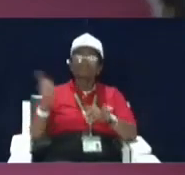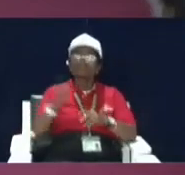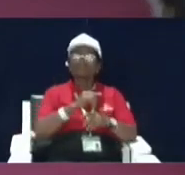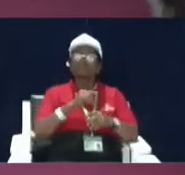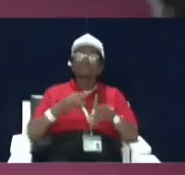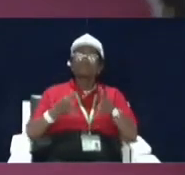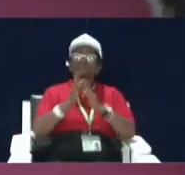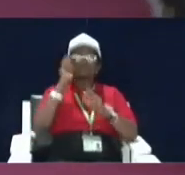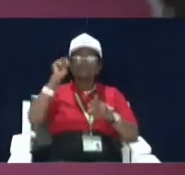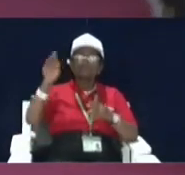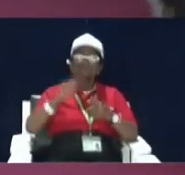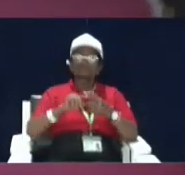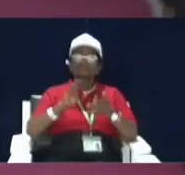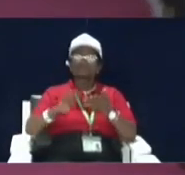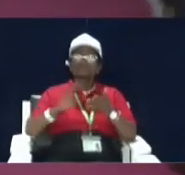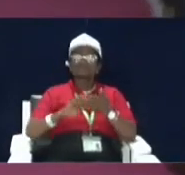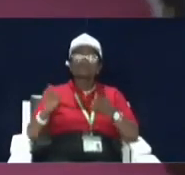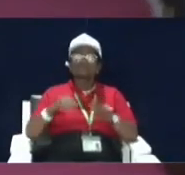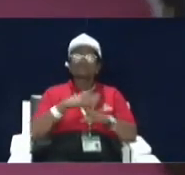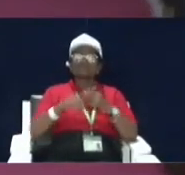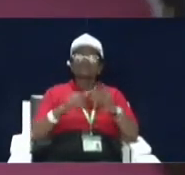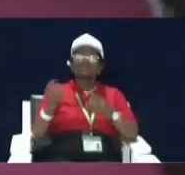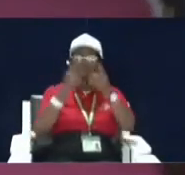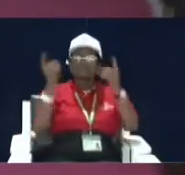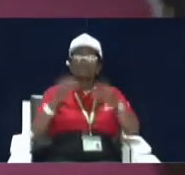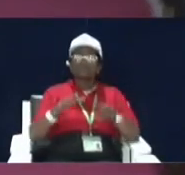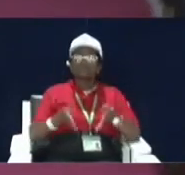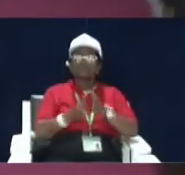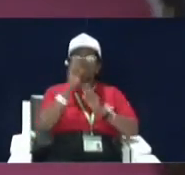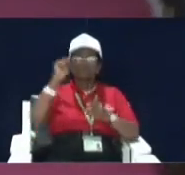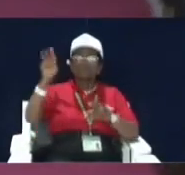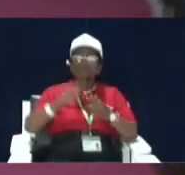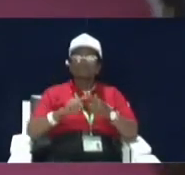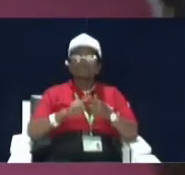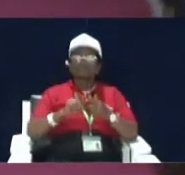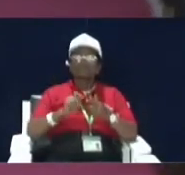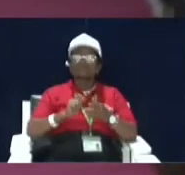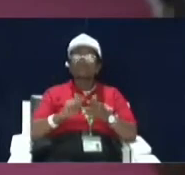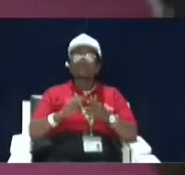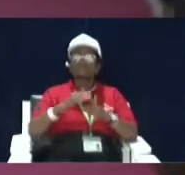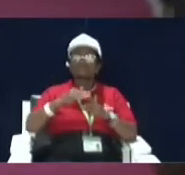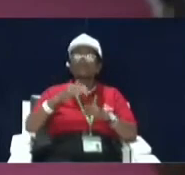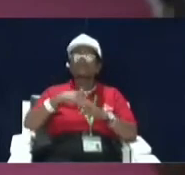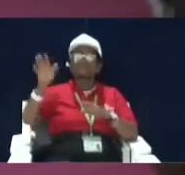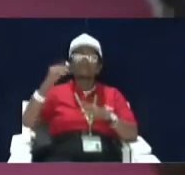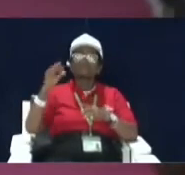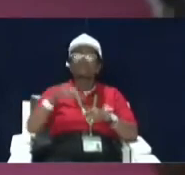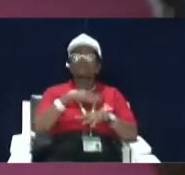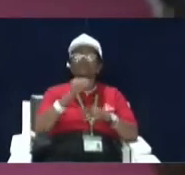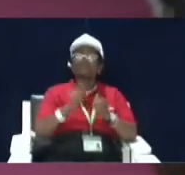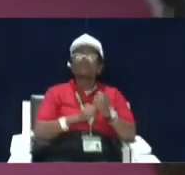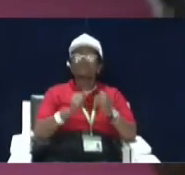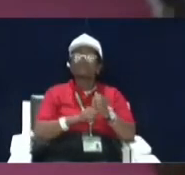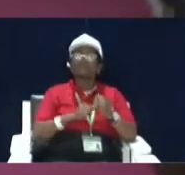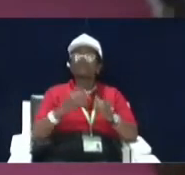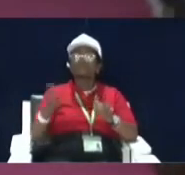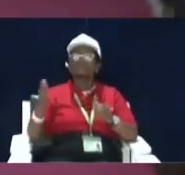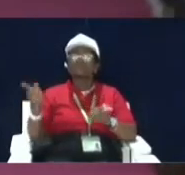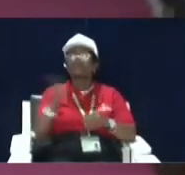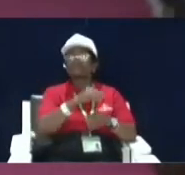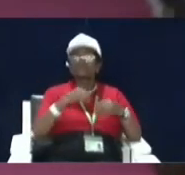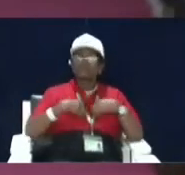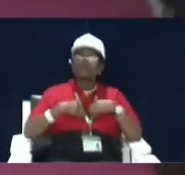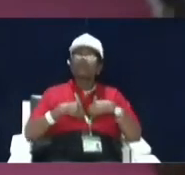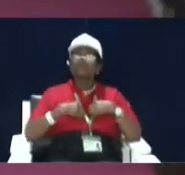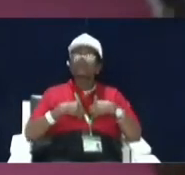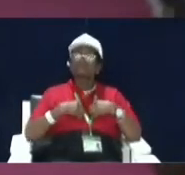away everything, every rotten thing you have ever done, and give you a brand new beginning. Promise him you will